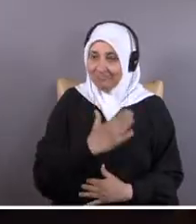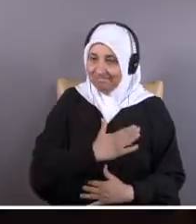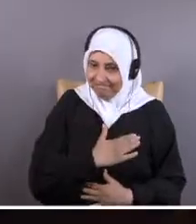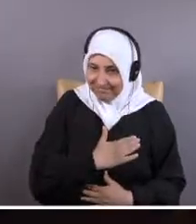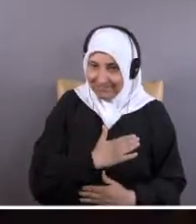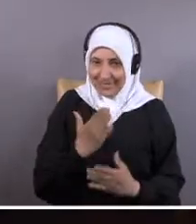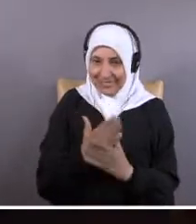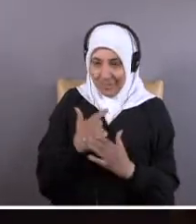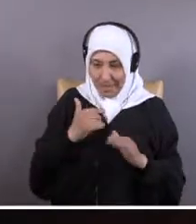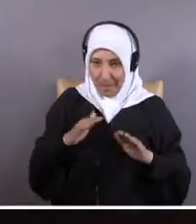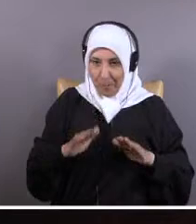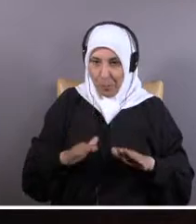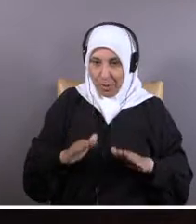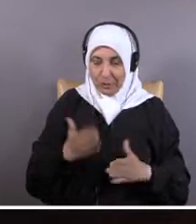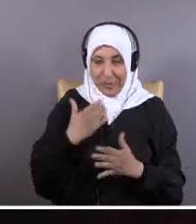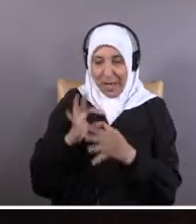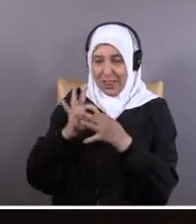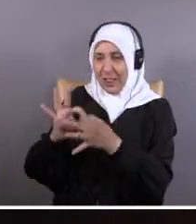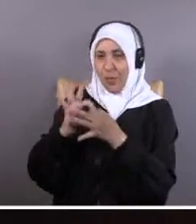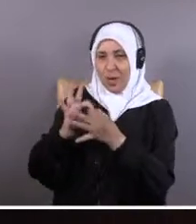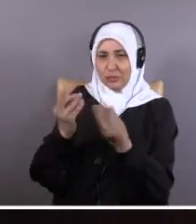I'm here to talk about